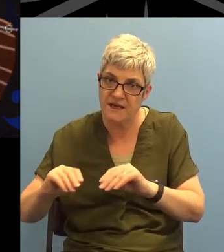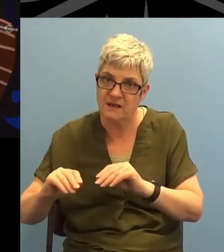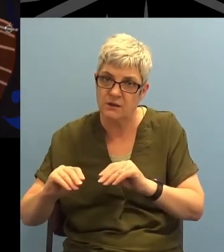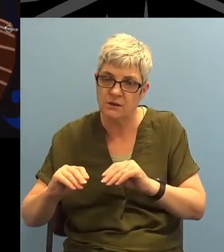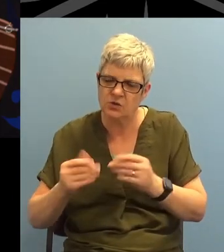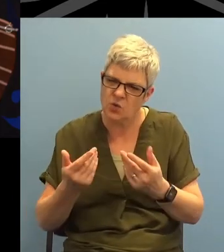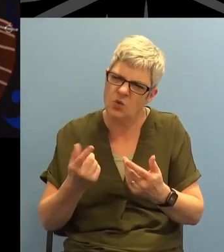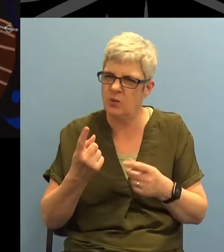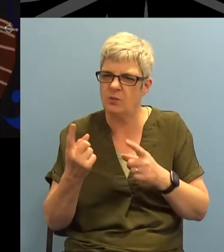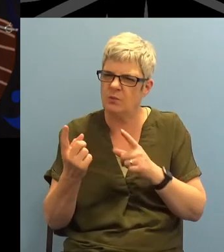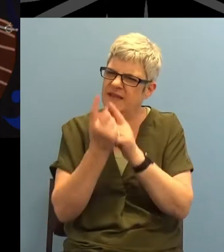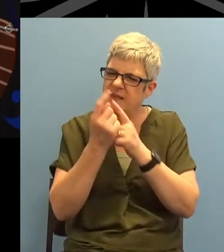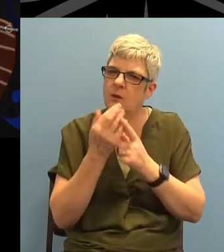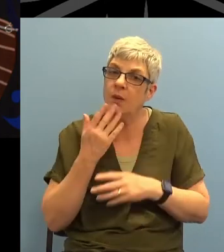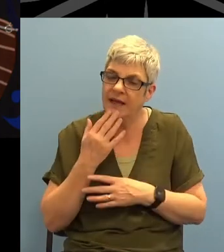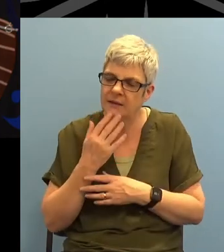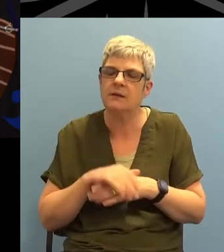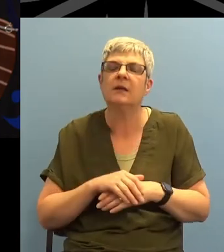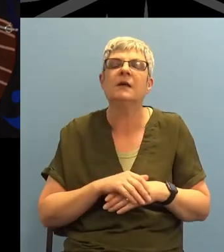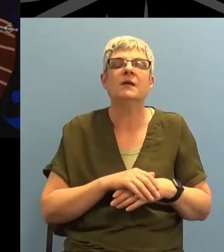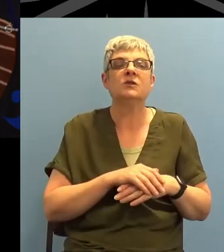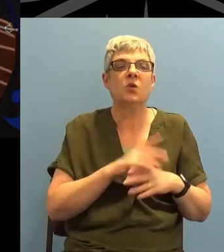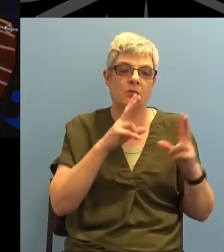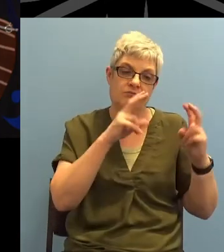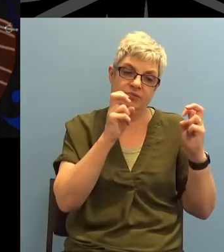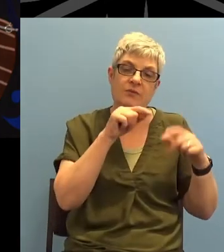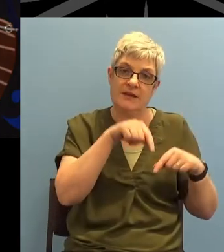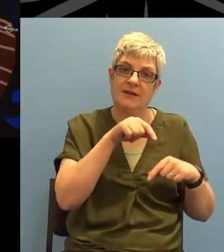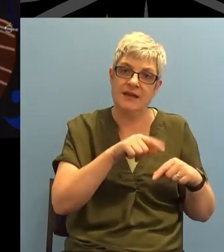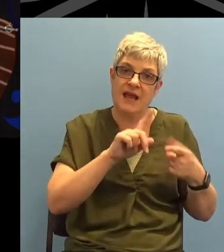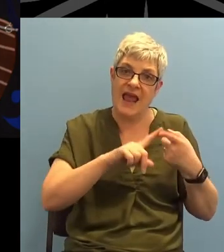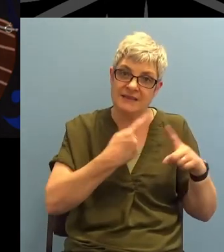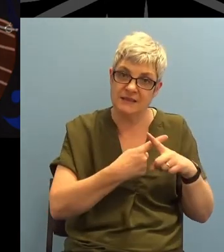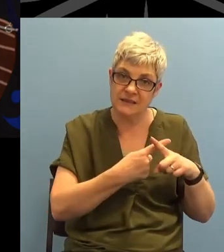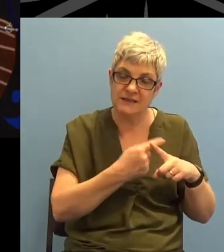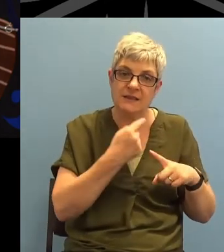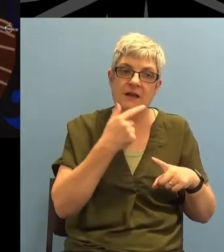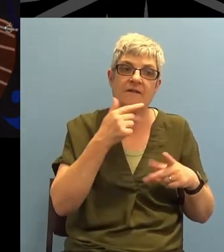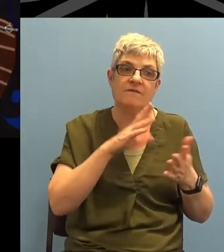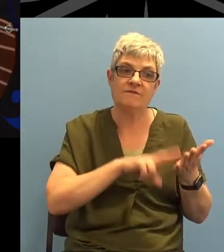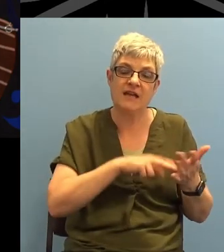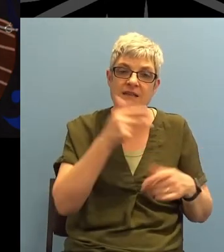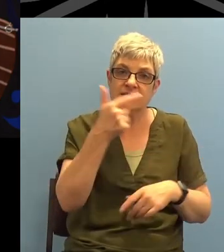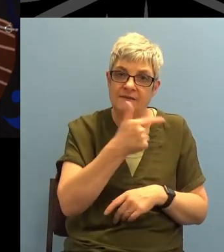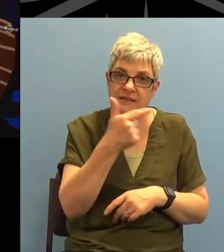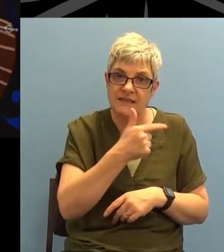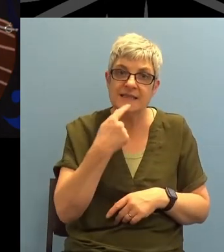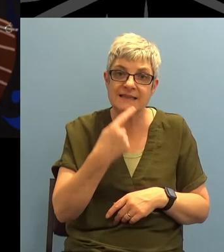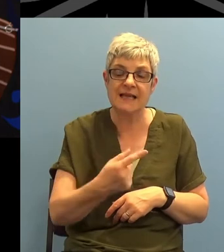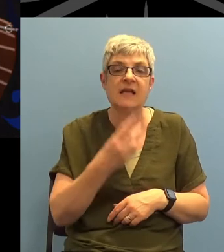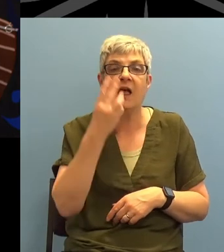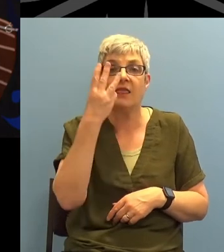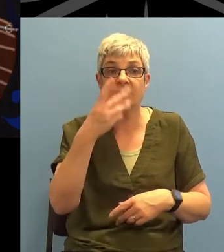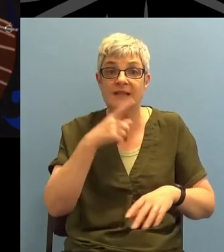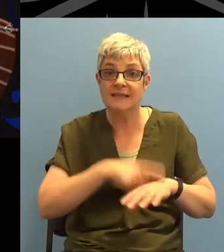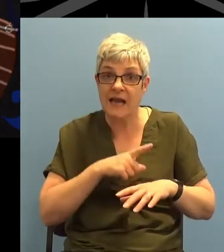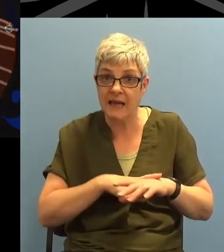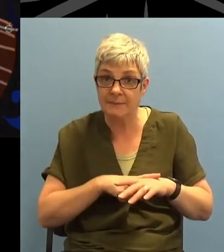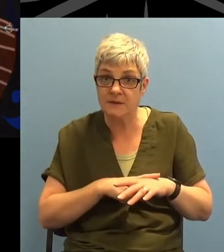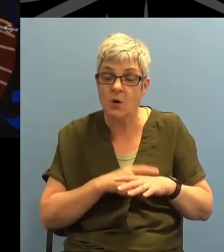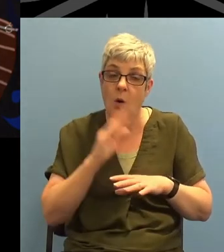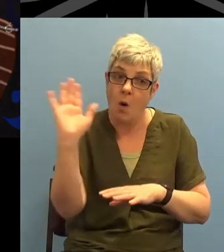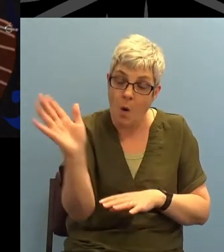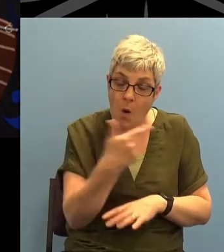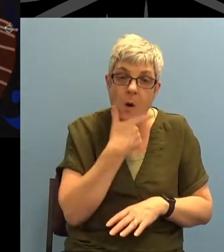One of the phrases in this Exodus passage which really strikes me is in verse 17, where it says, Three times a year,